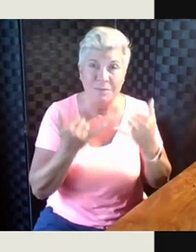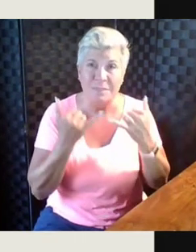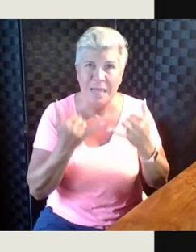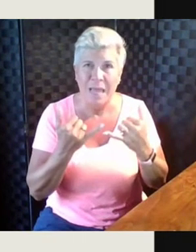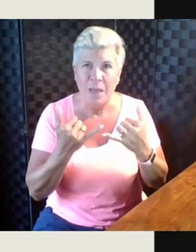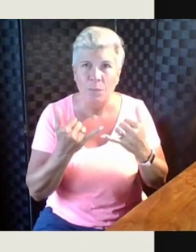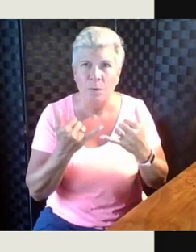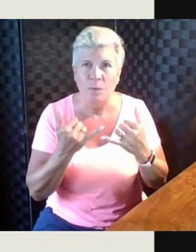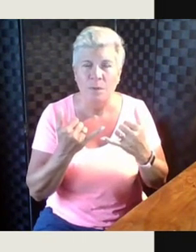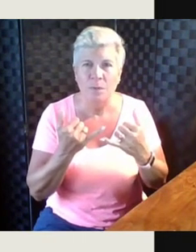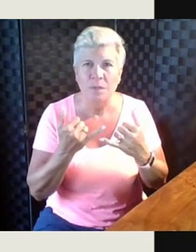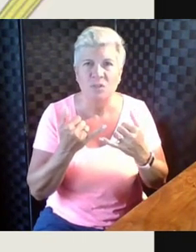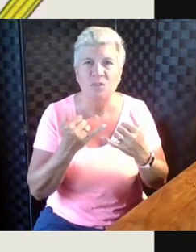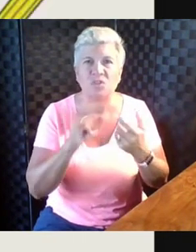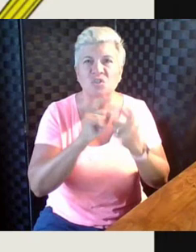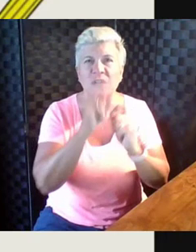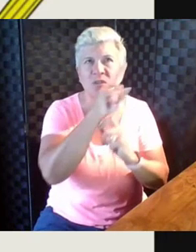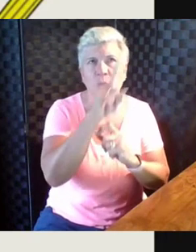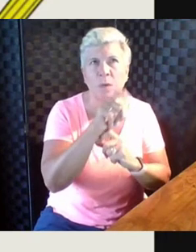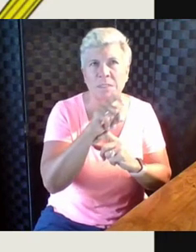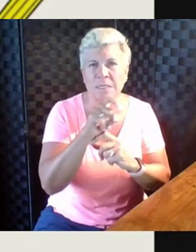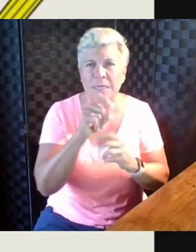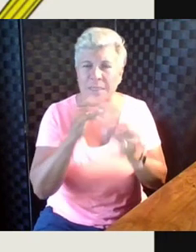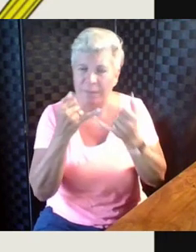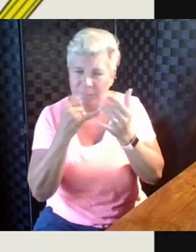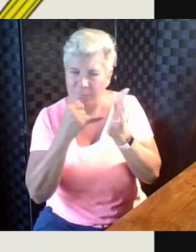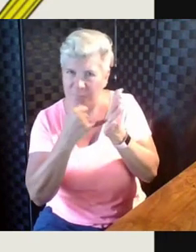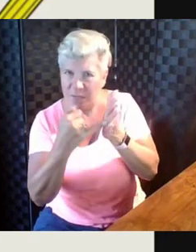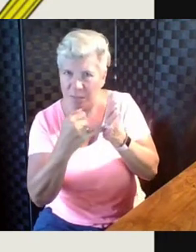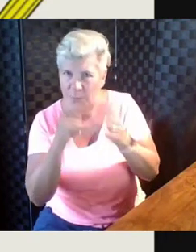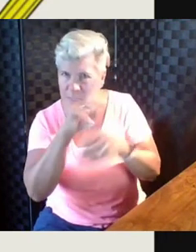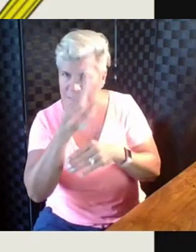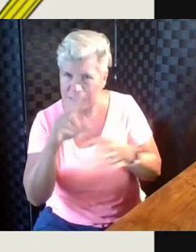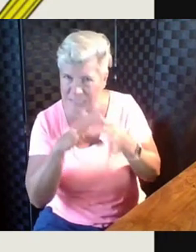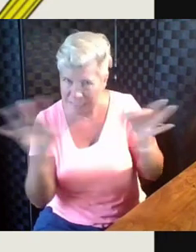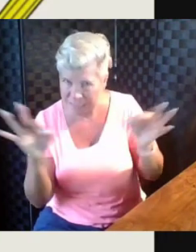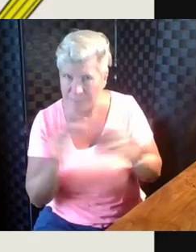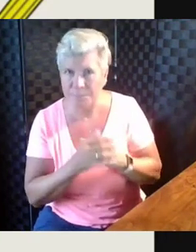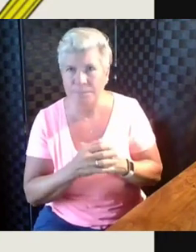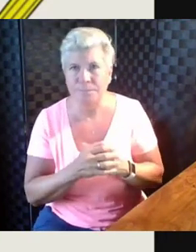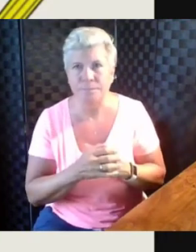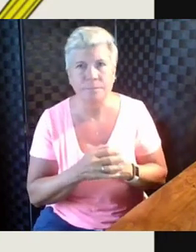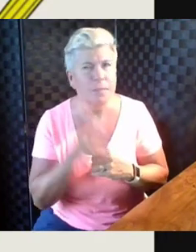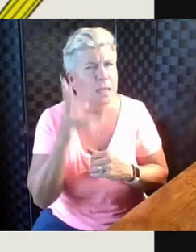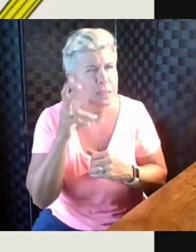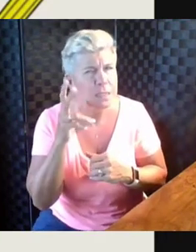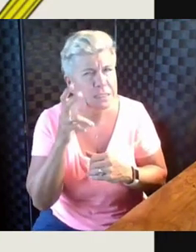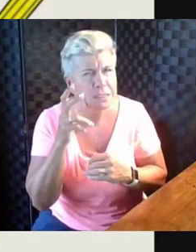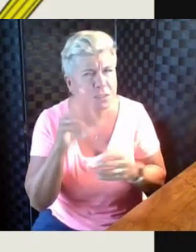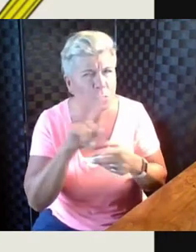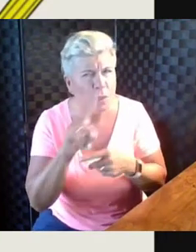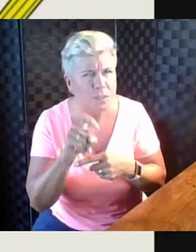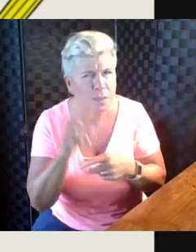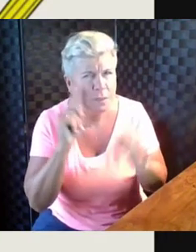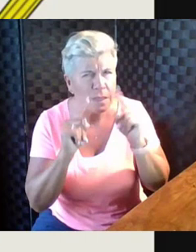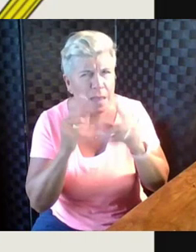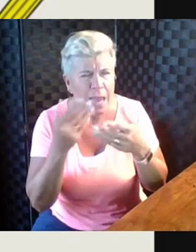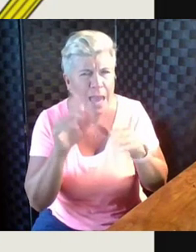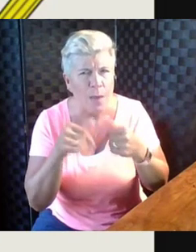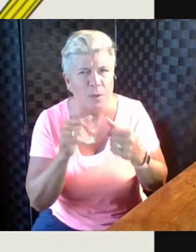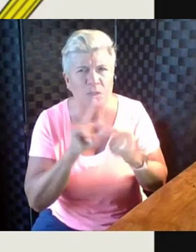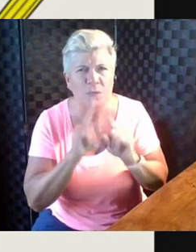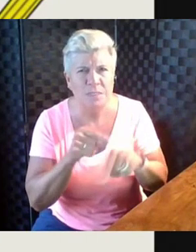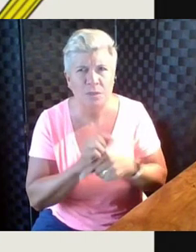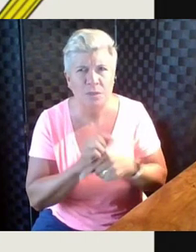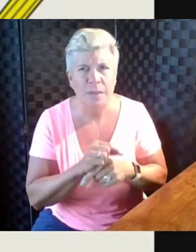going to turn our question into a fill-in-the-blank sentence. Listen to the question and think about how you would answer